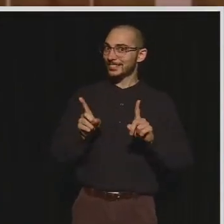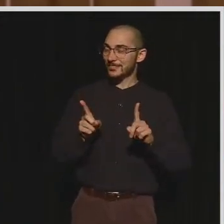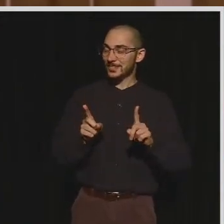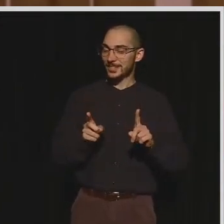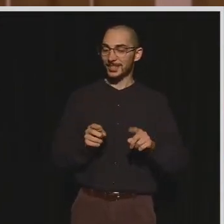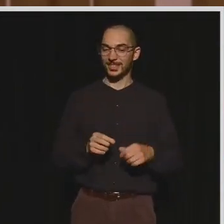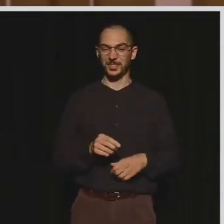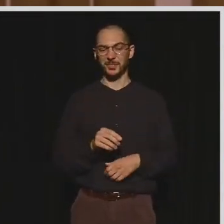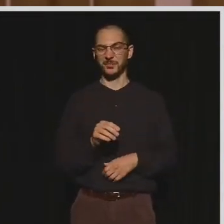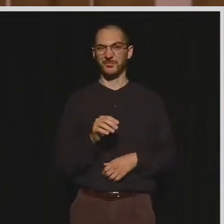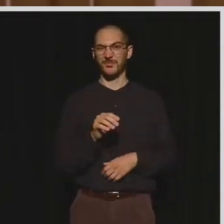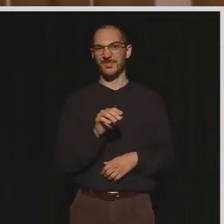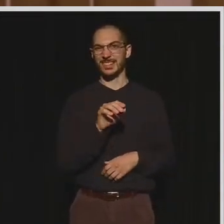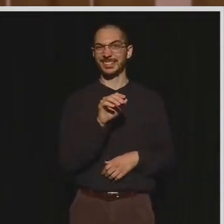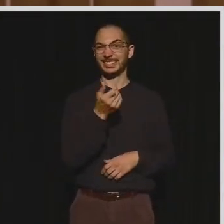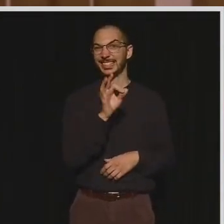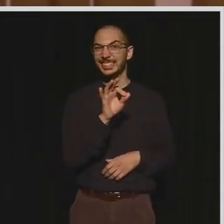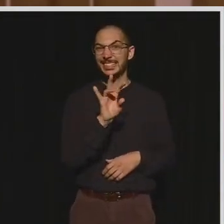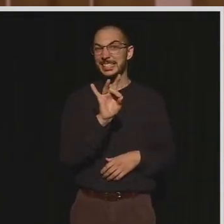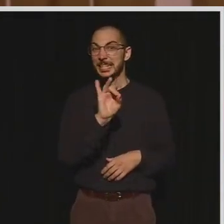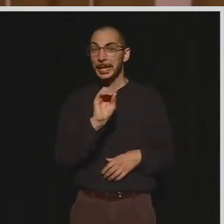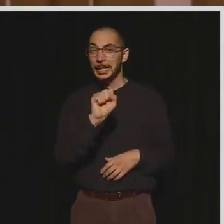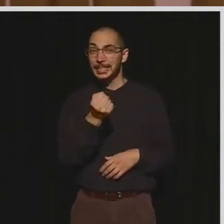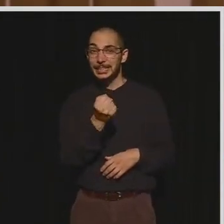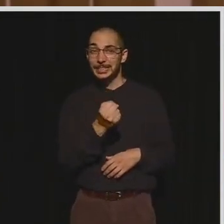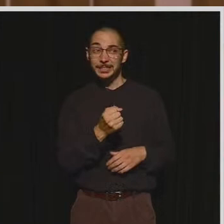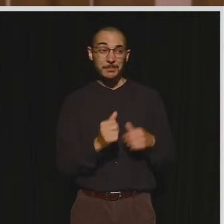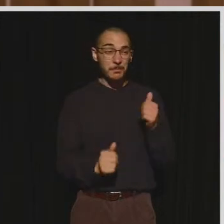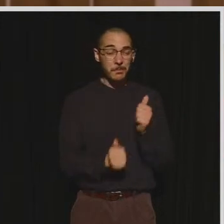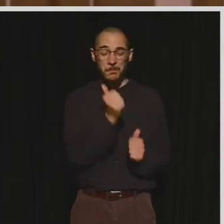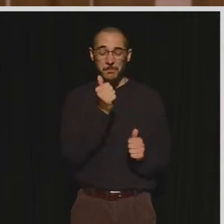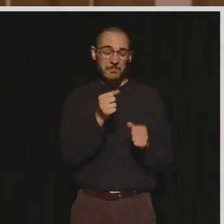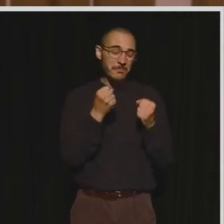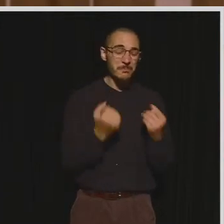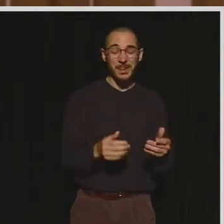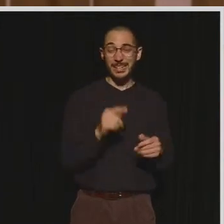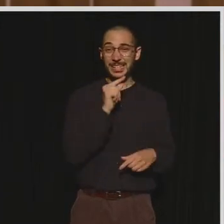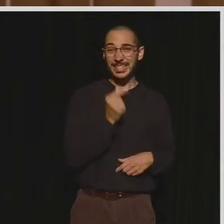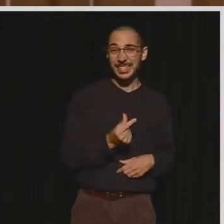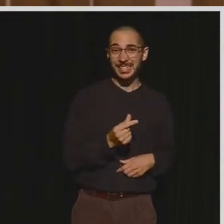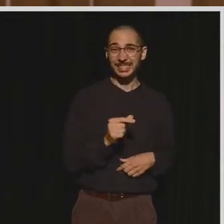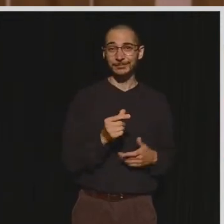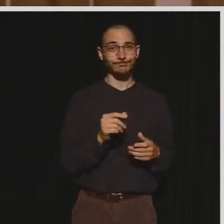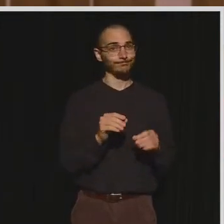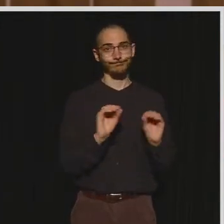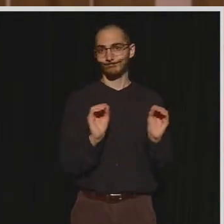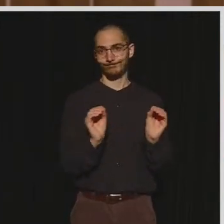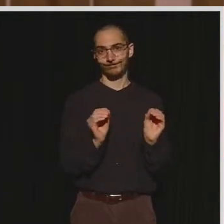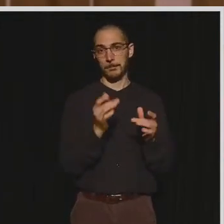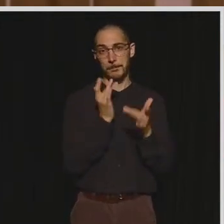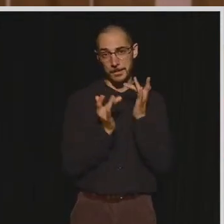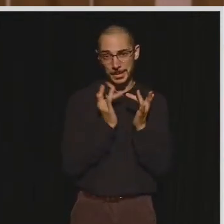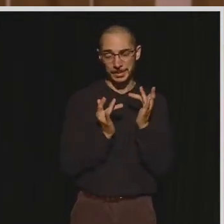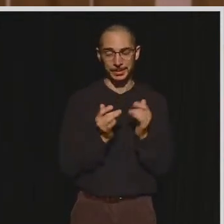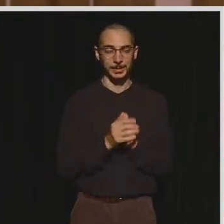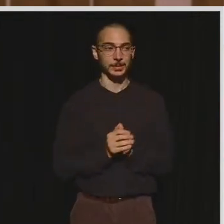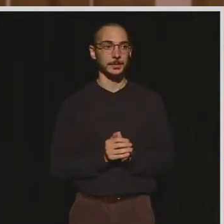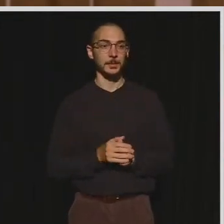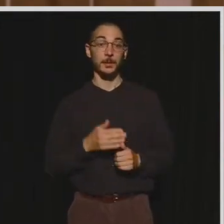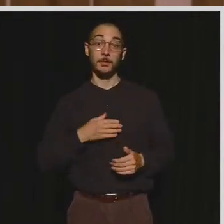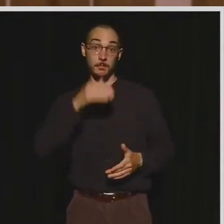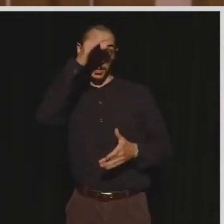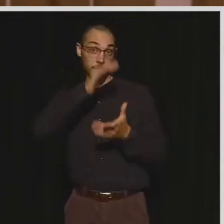in the 1980s. And so my partner and I, he's my husband now of 34 years, who I met in